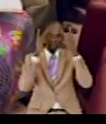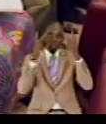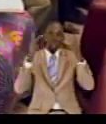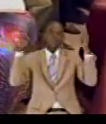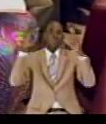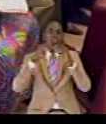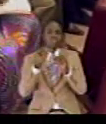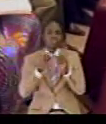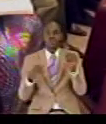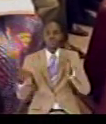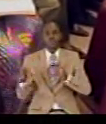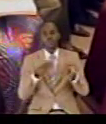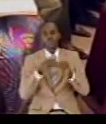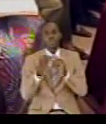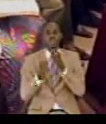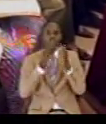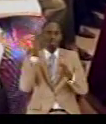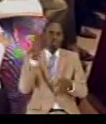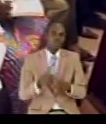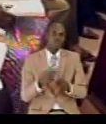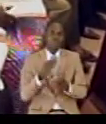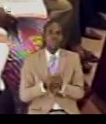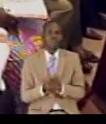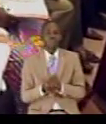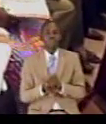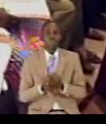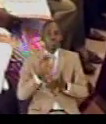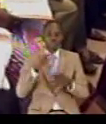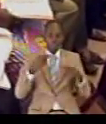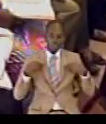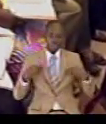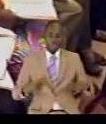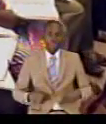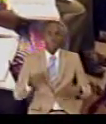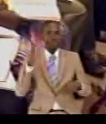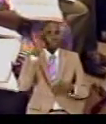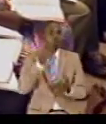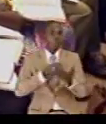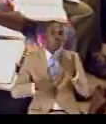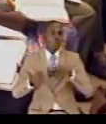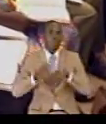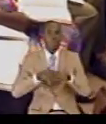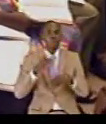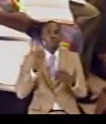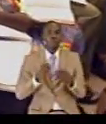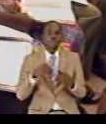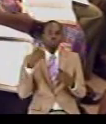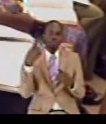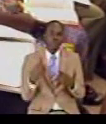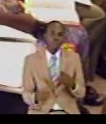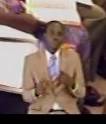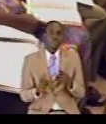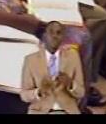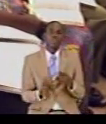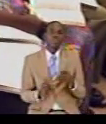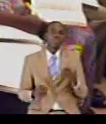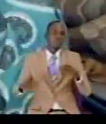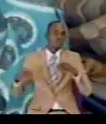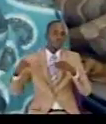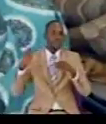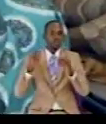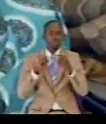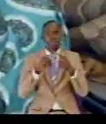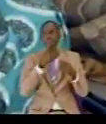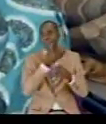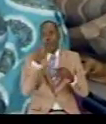everything you do. Your health will come back to the optimum again in